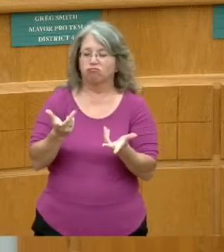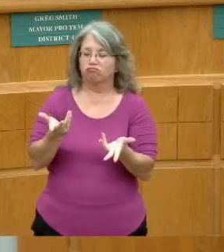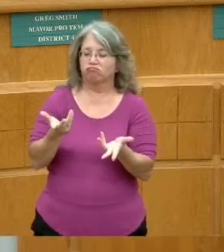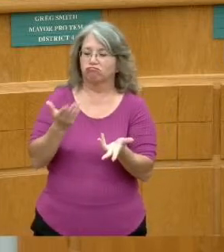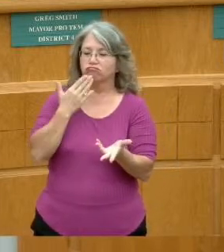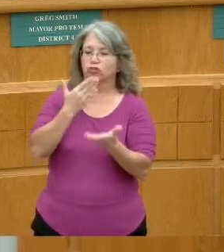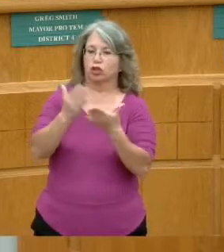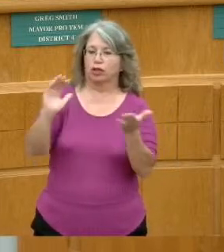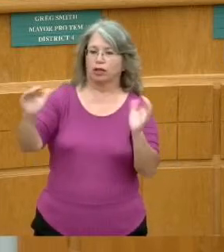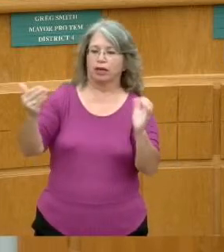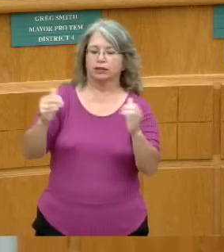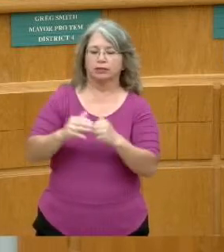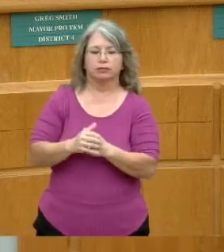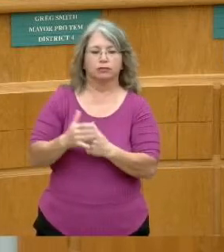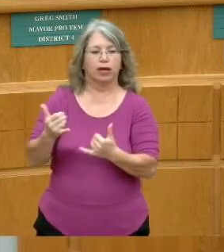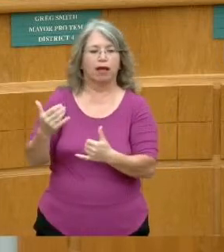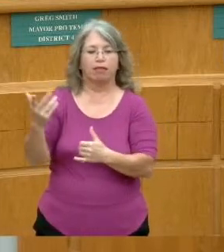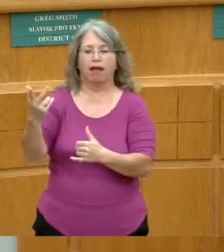2.1 times more cases